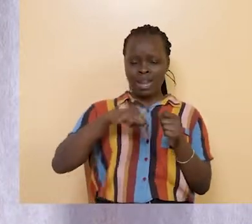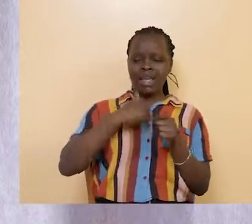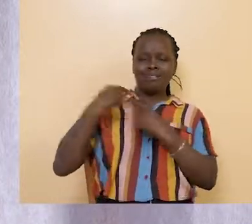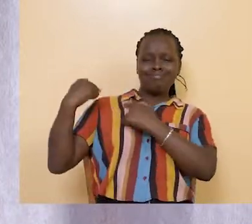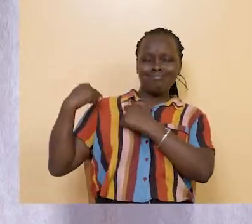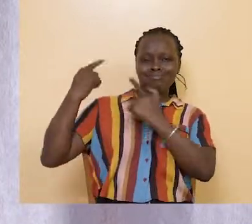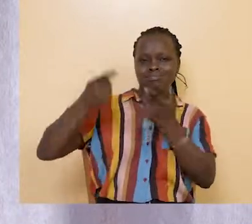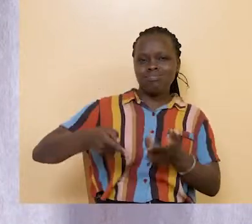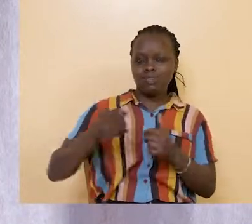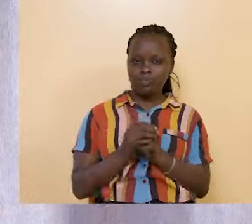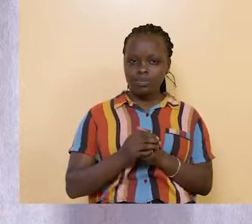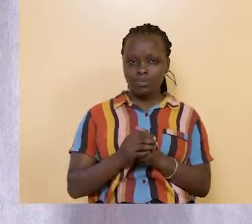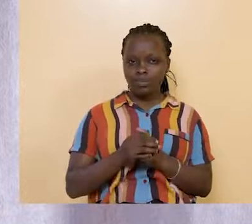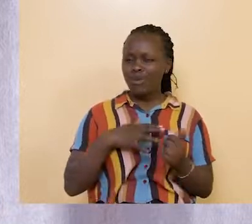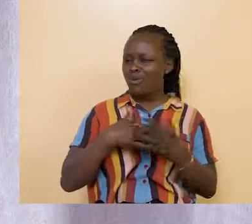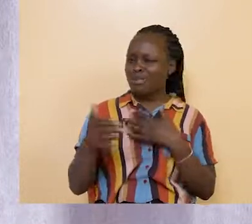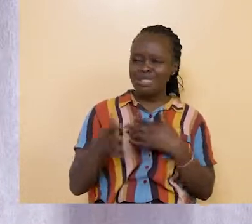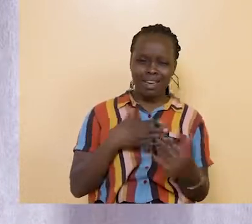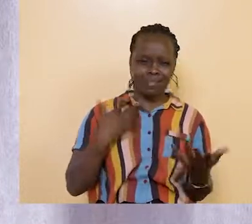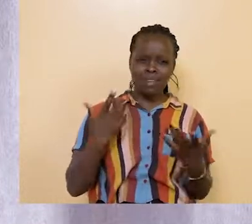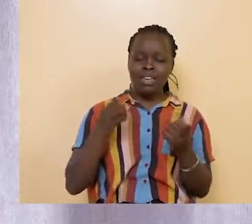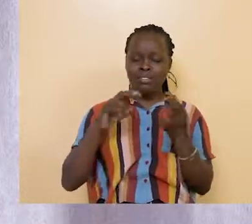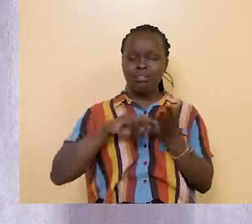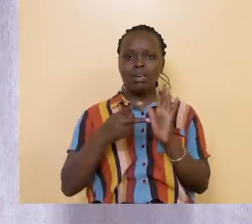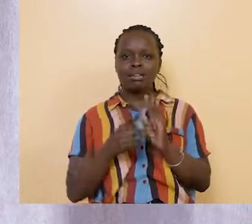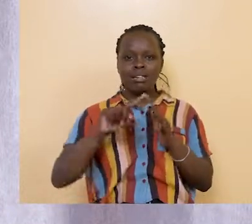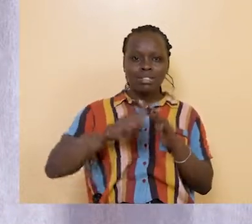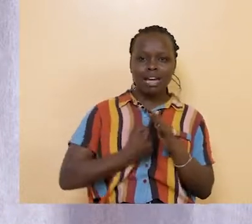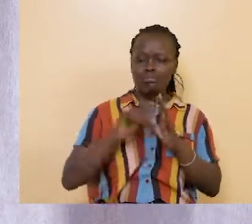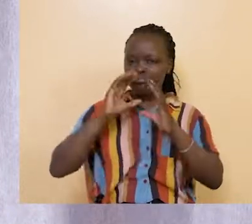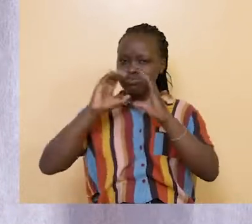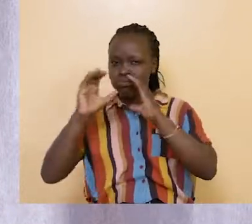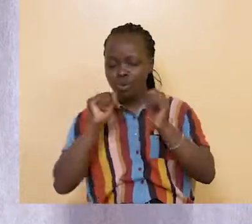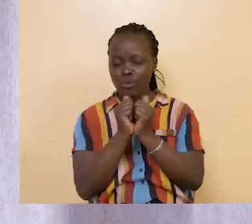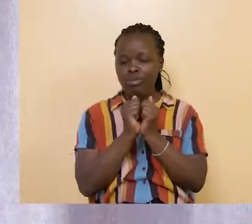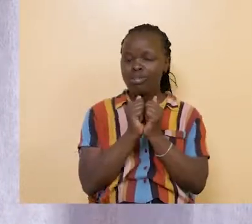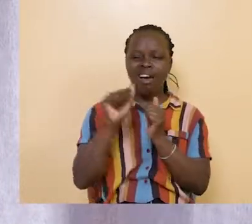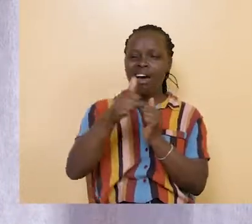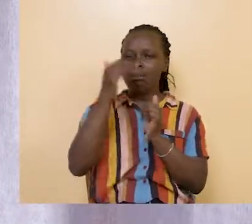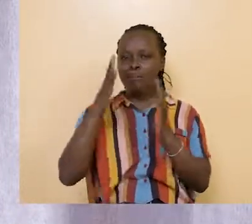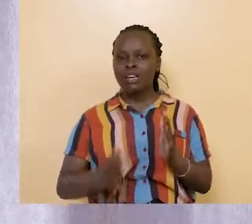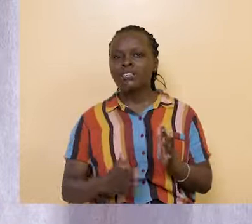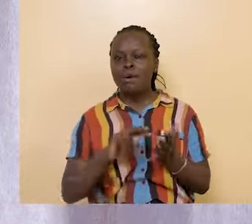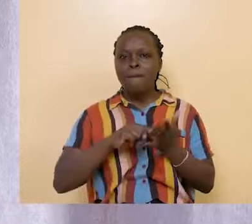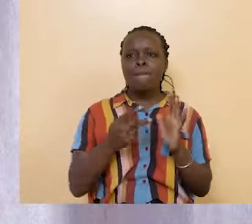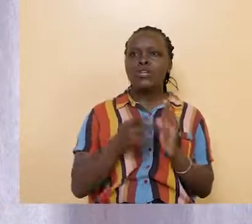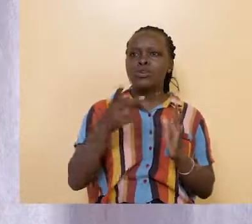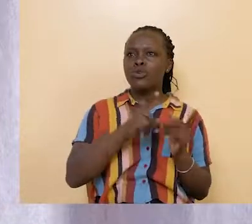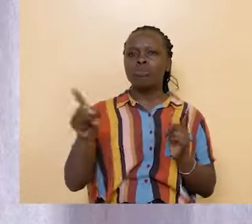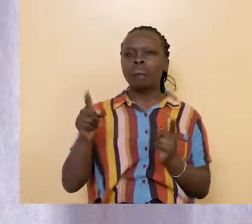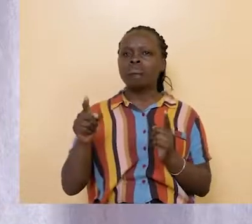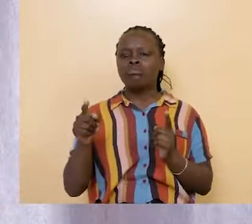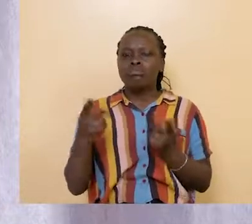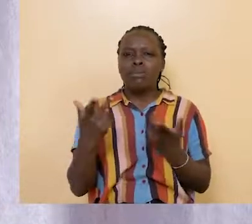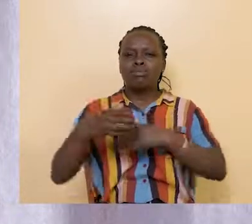spoken over us. Whatever it takes, if it means starting a conversation with someone, if it means going and getting